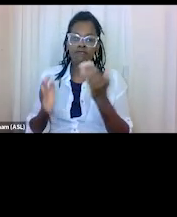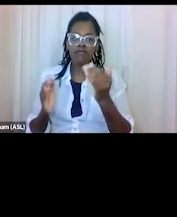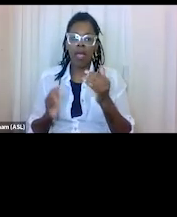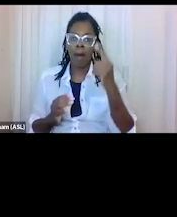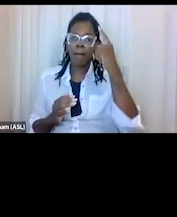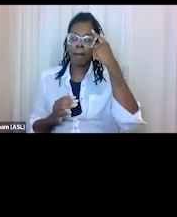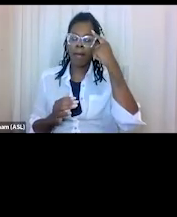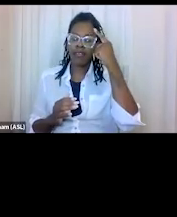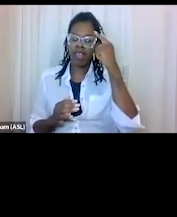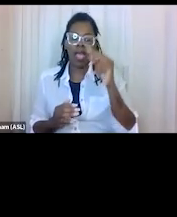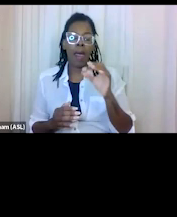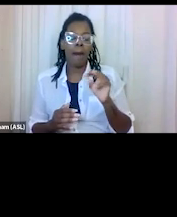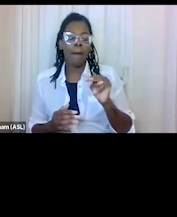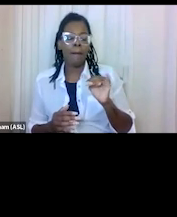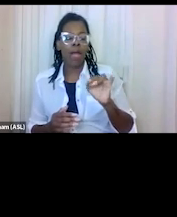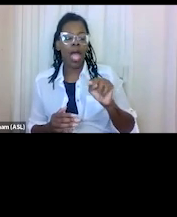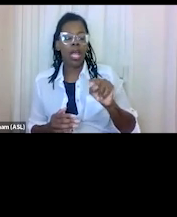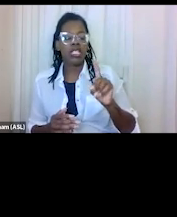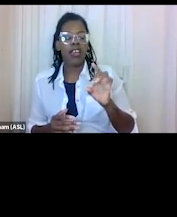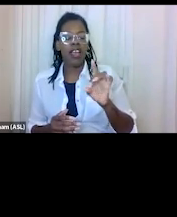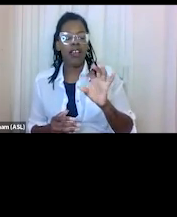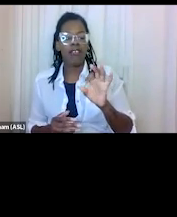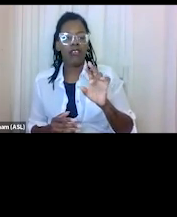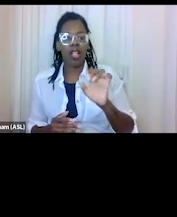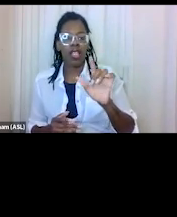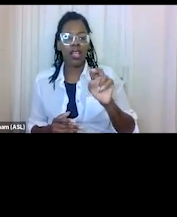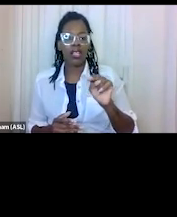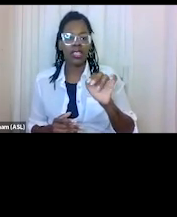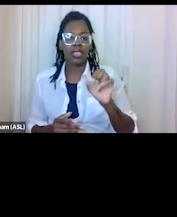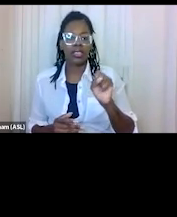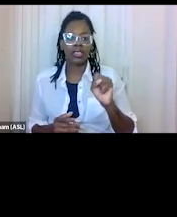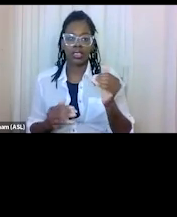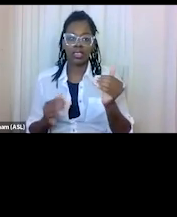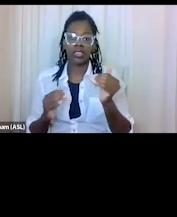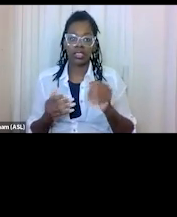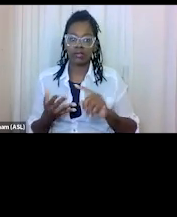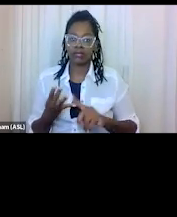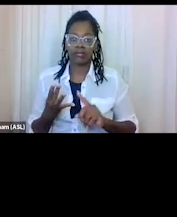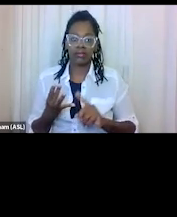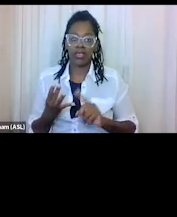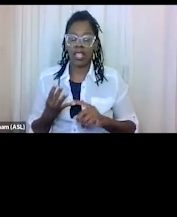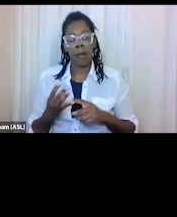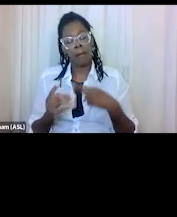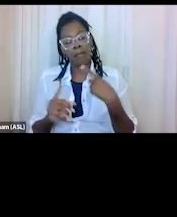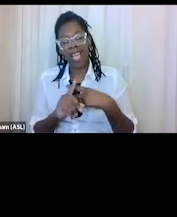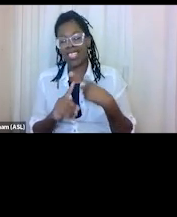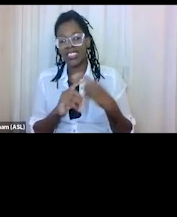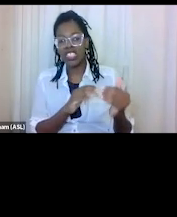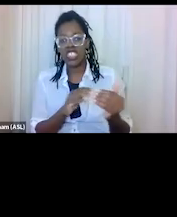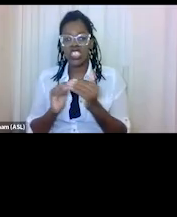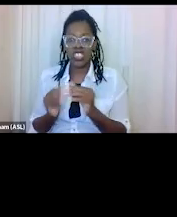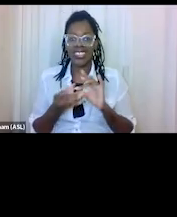associated with better emotion regulation outcomes. Having positive peers and connections to caring and supportive